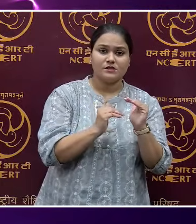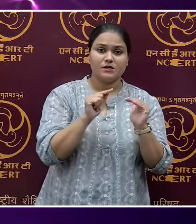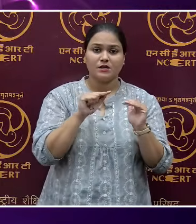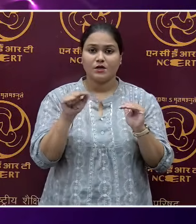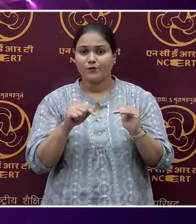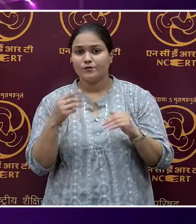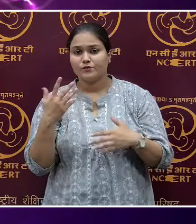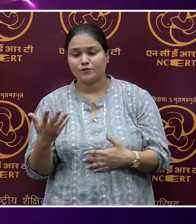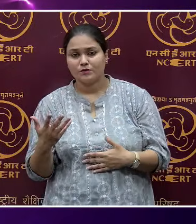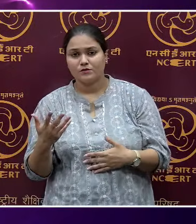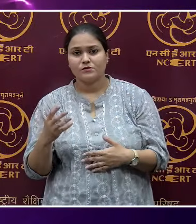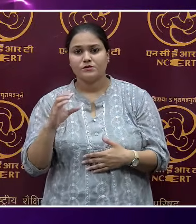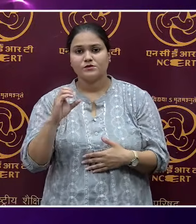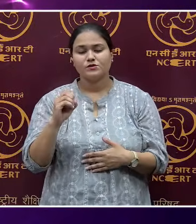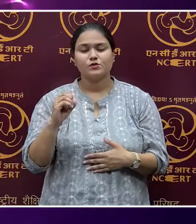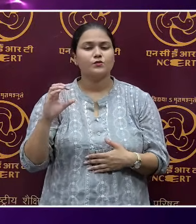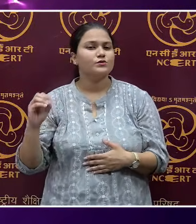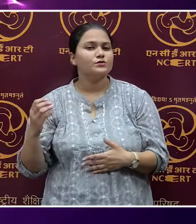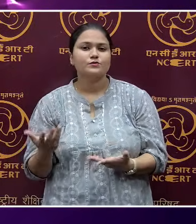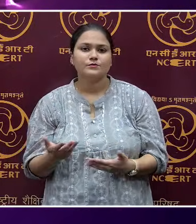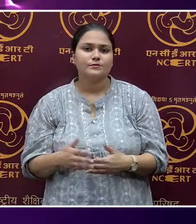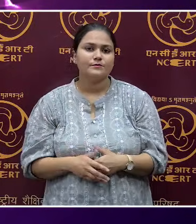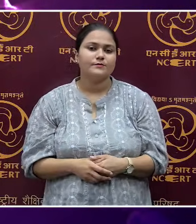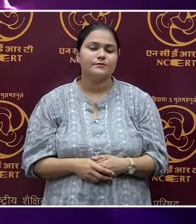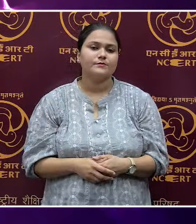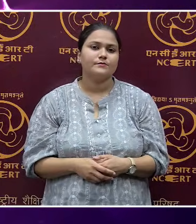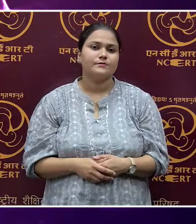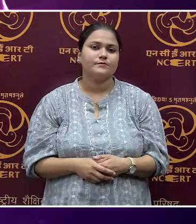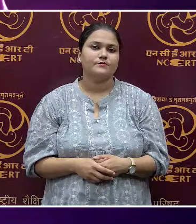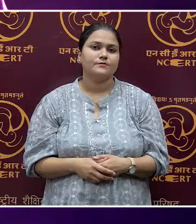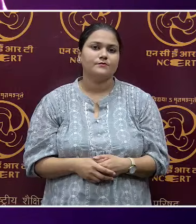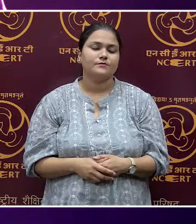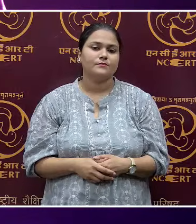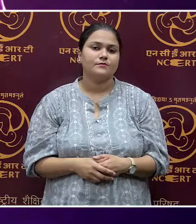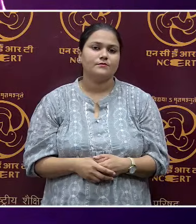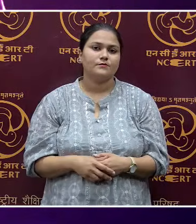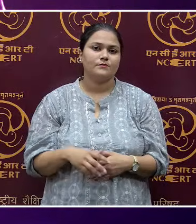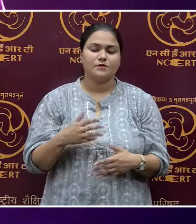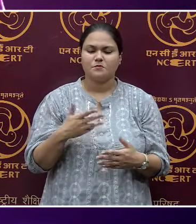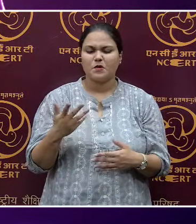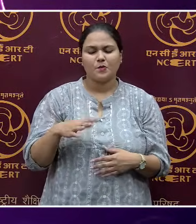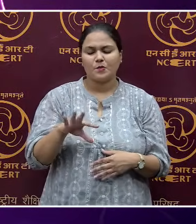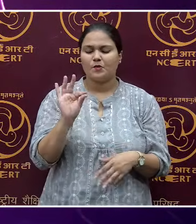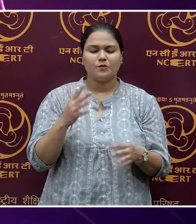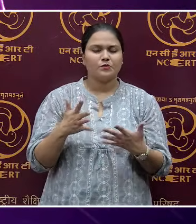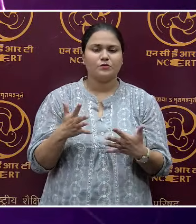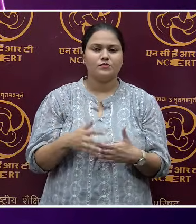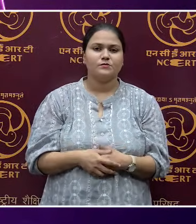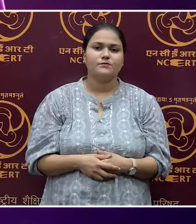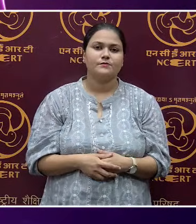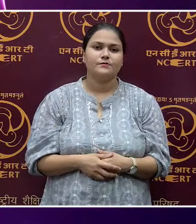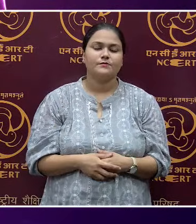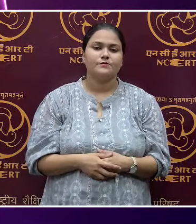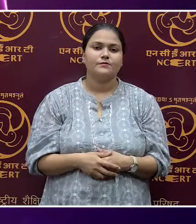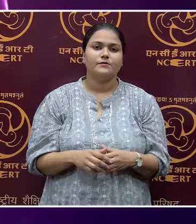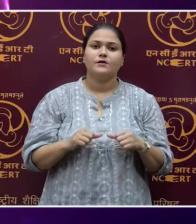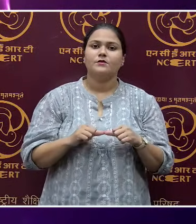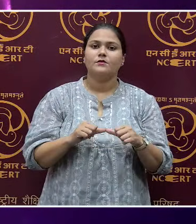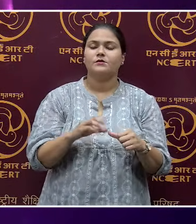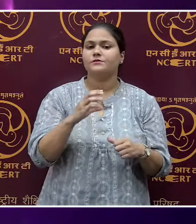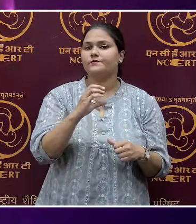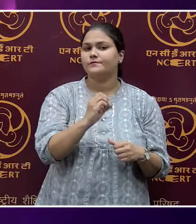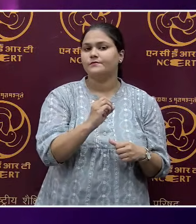print non-zero is 0. So I will selecting none of the above. Okay. But the answer will be